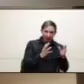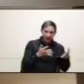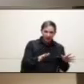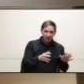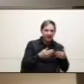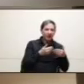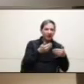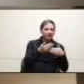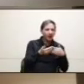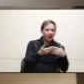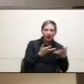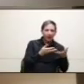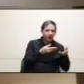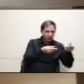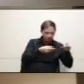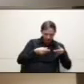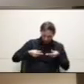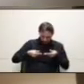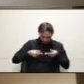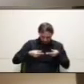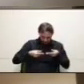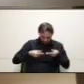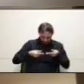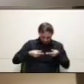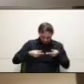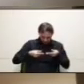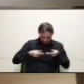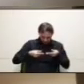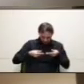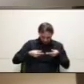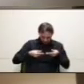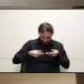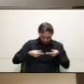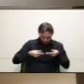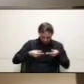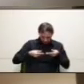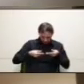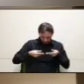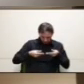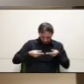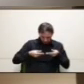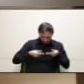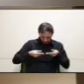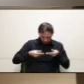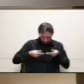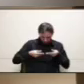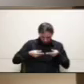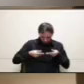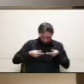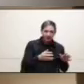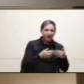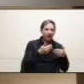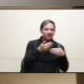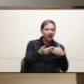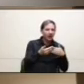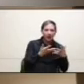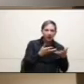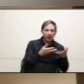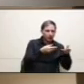we will just, like now, you will just disclose and that form,